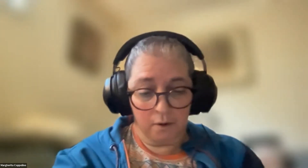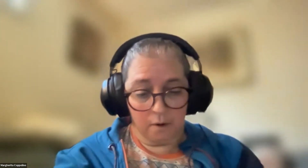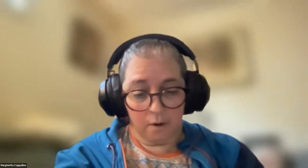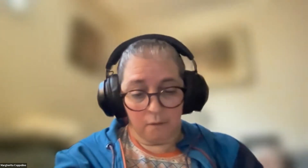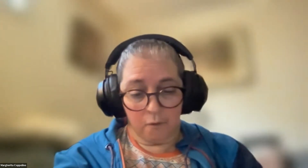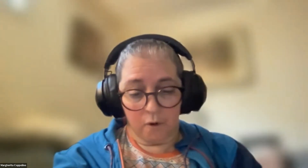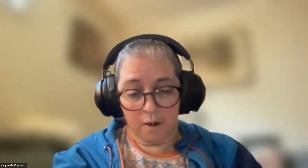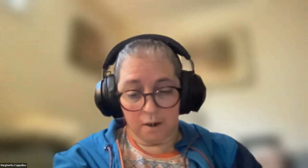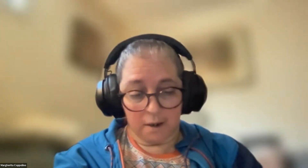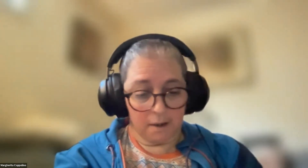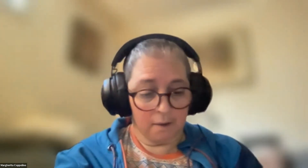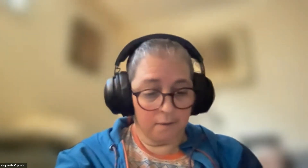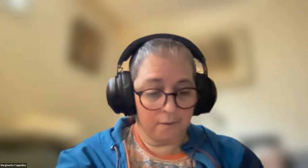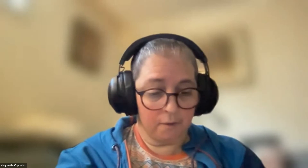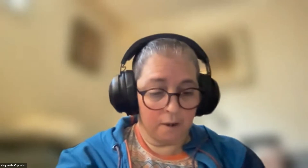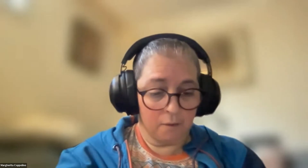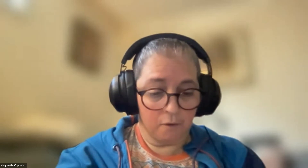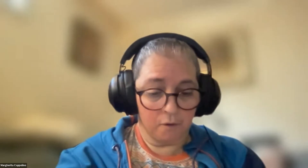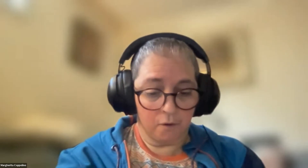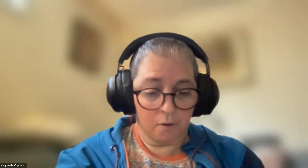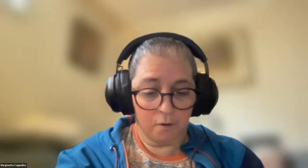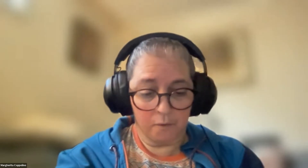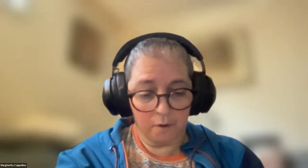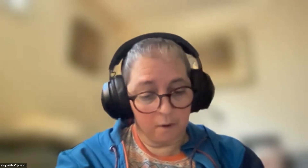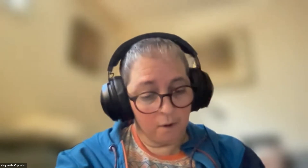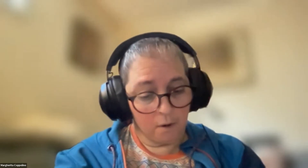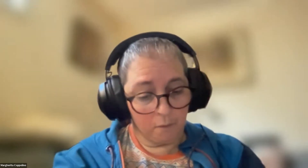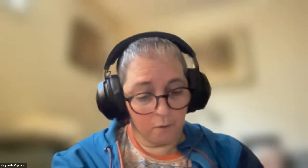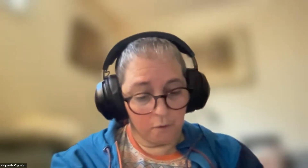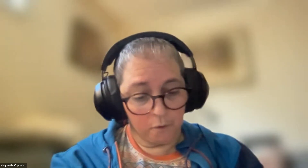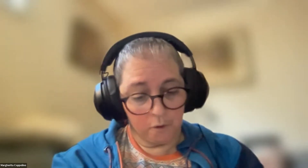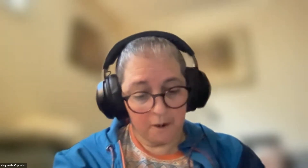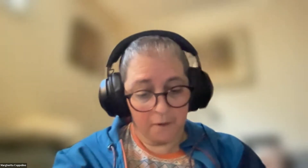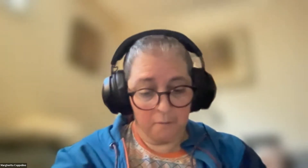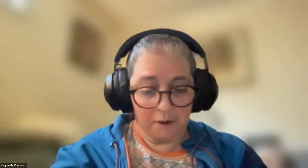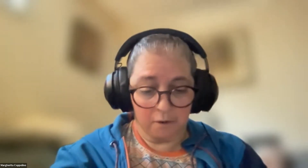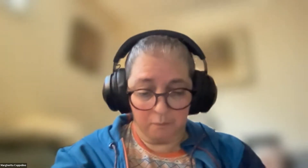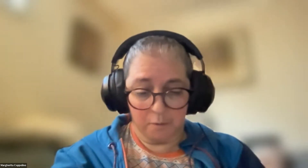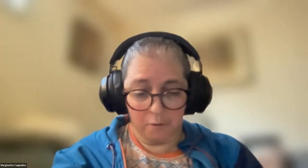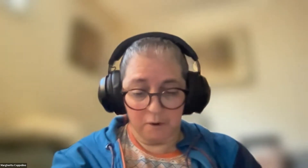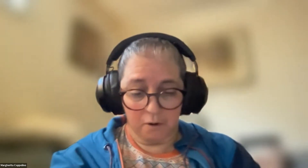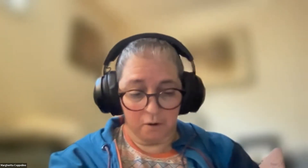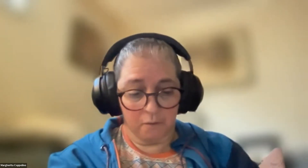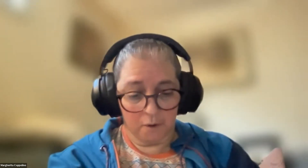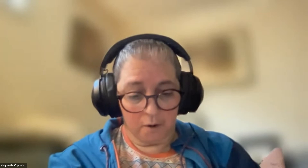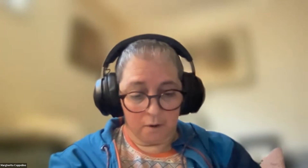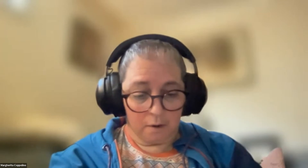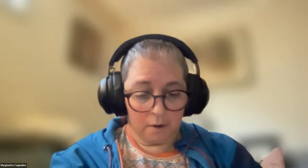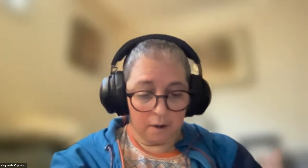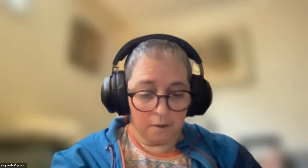Council for NDIS. Question over. We'll talk about the impact on people's mental